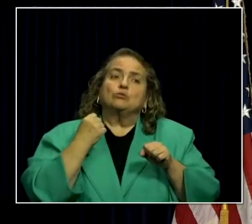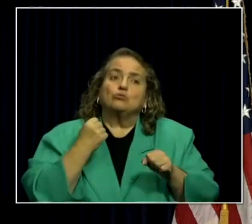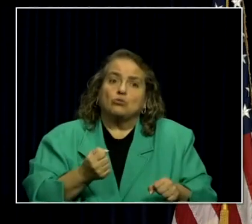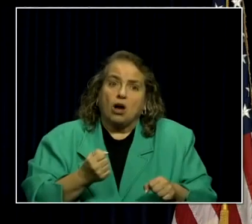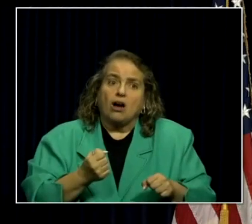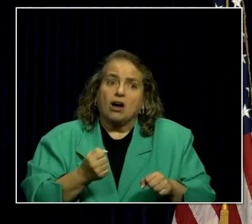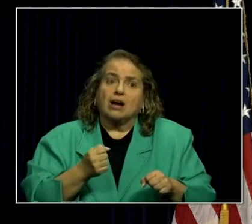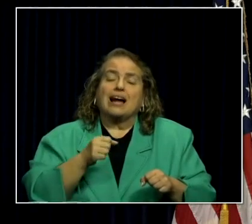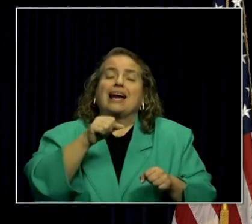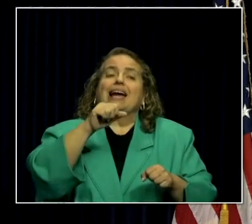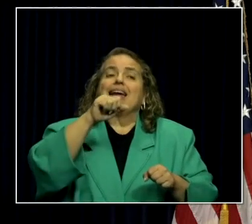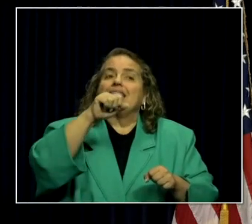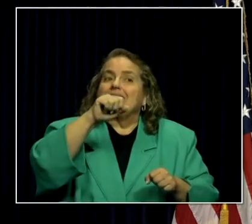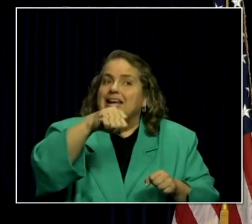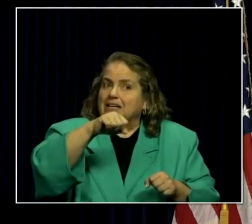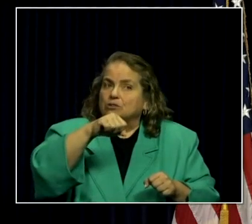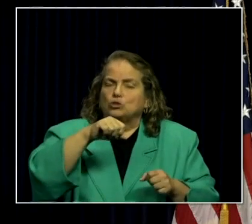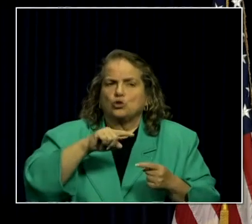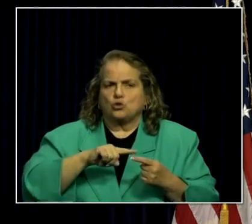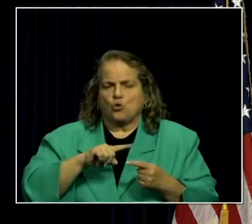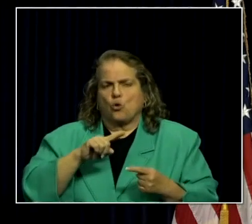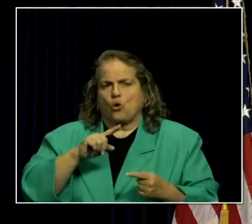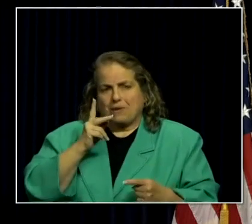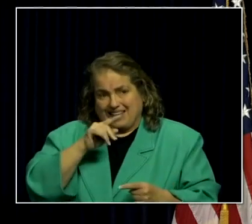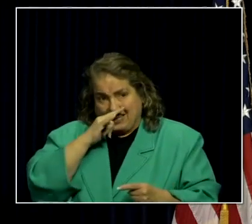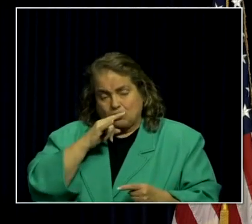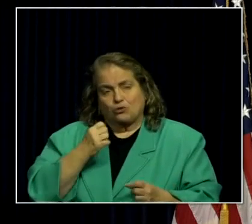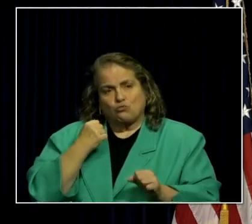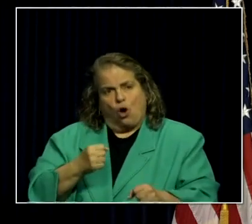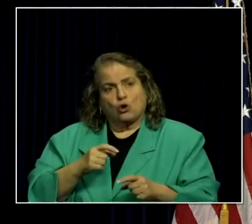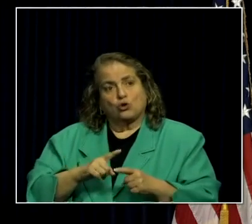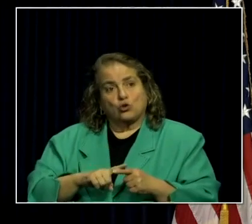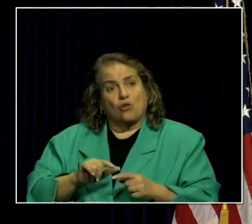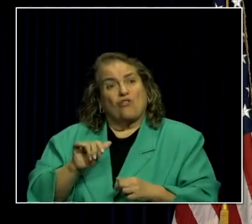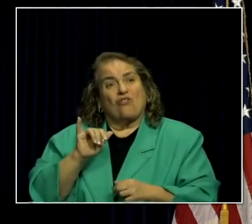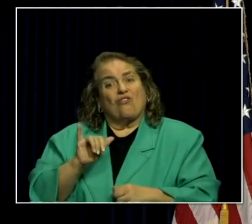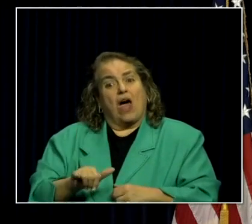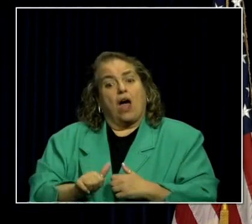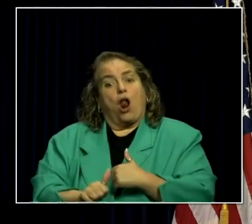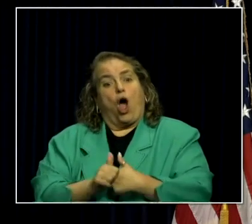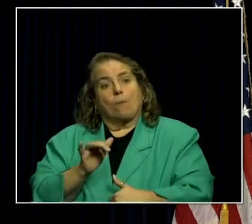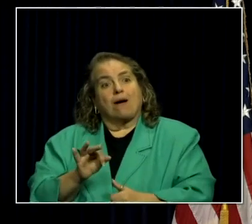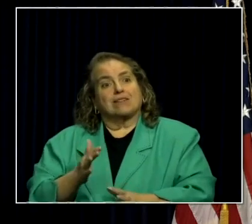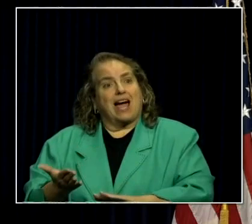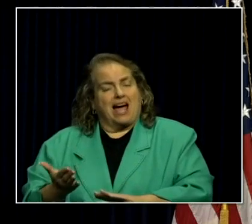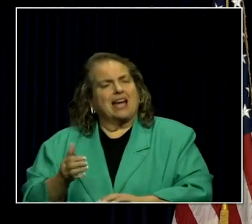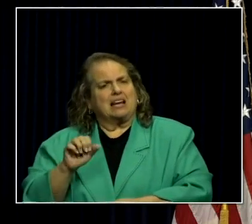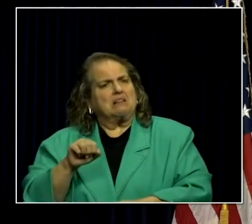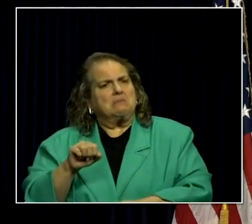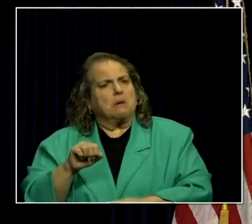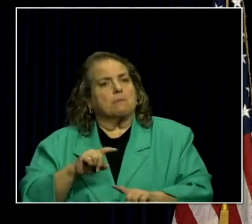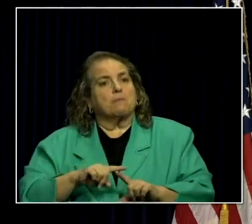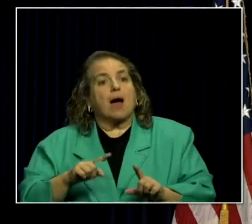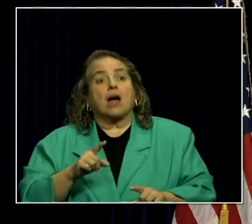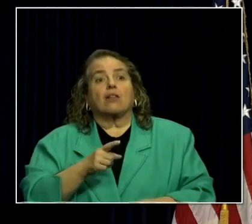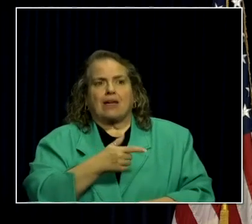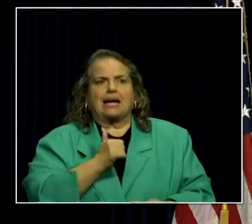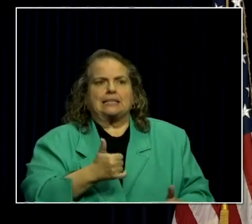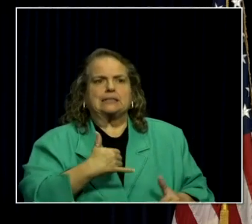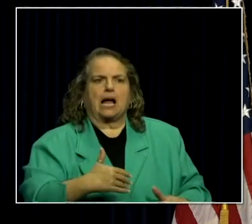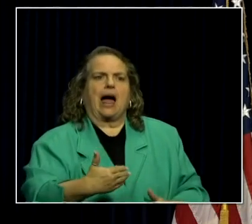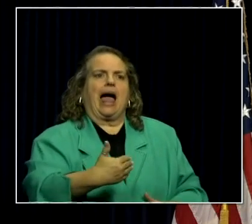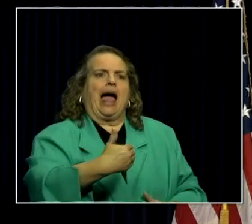That's resilient to the harm. It is not resilient to having the virus. And it still can harm